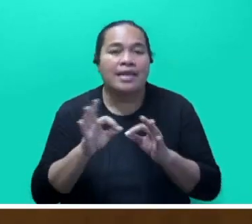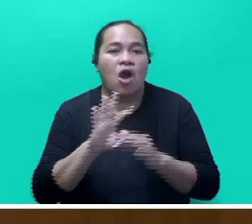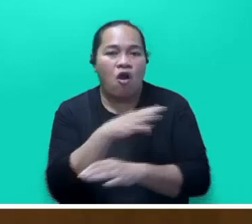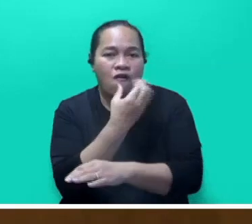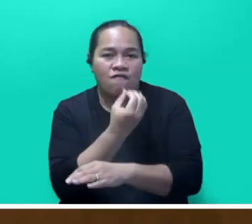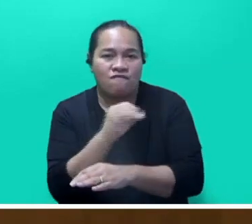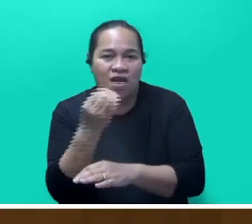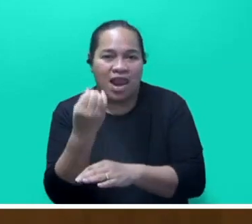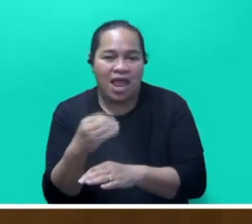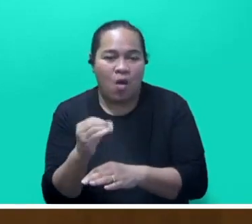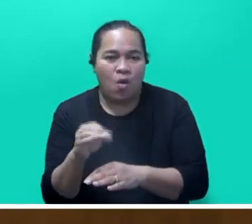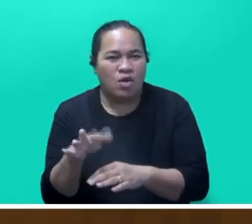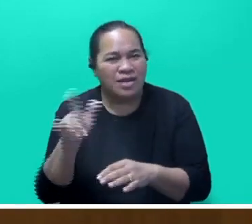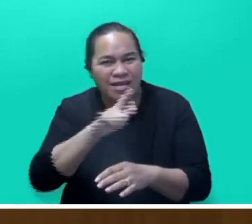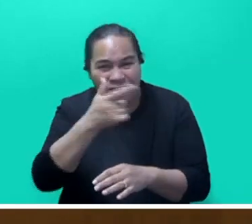Ovalau,